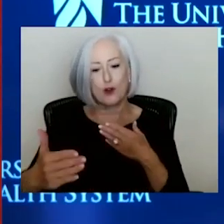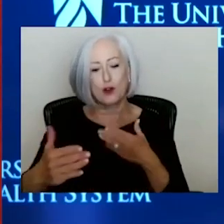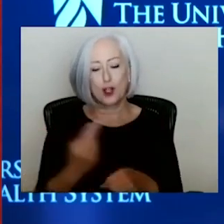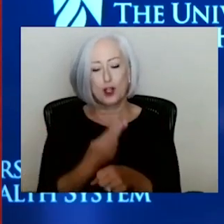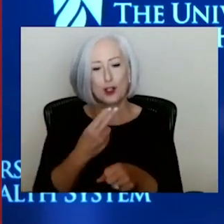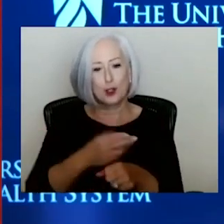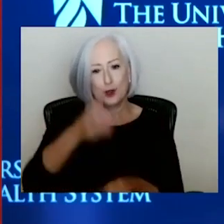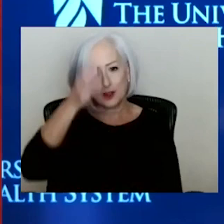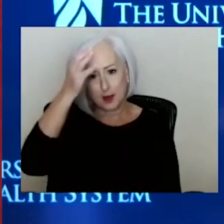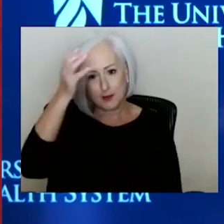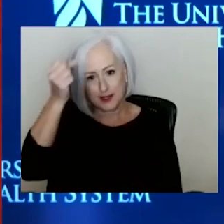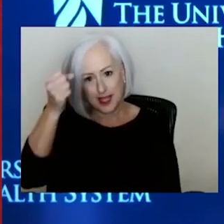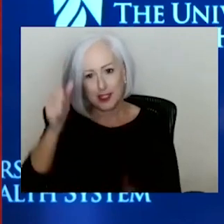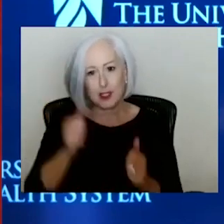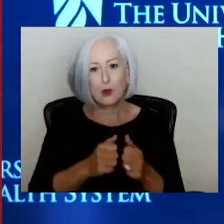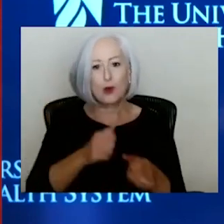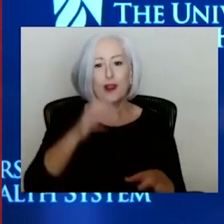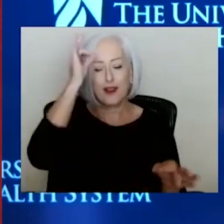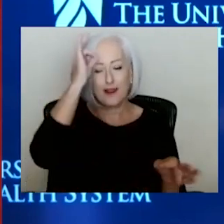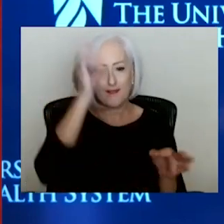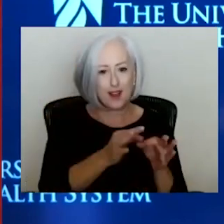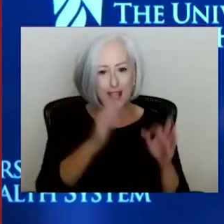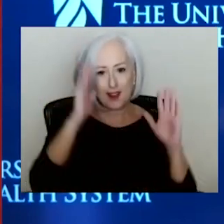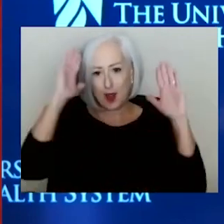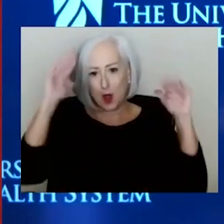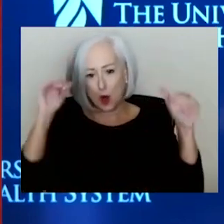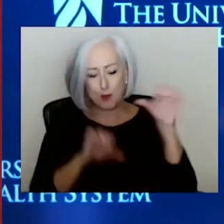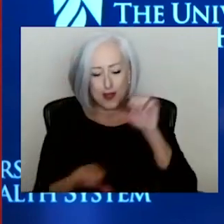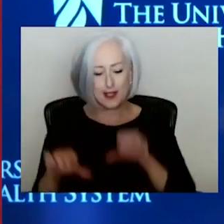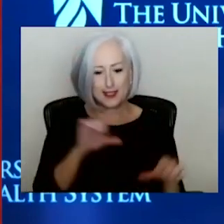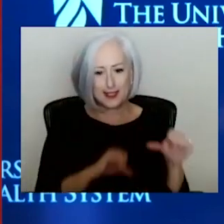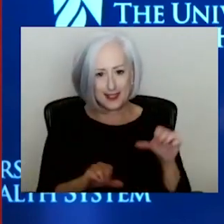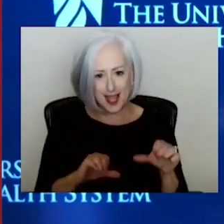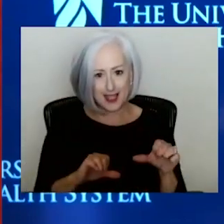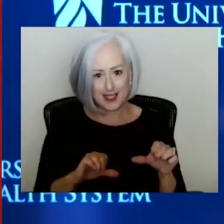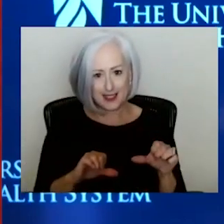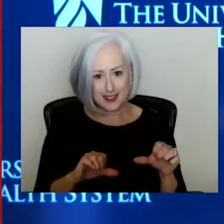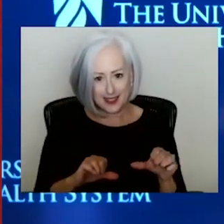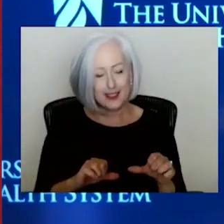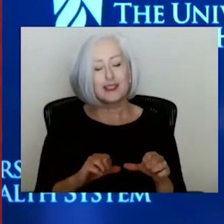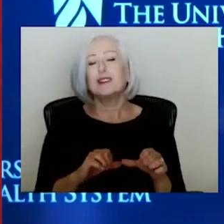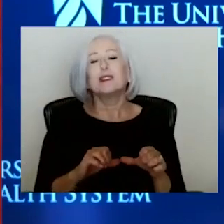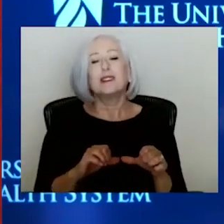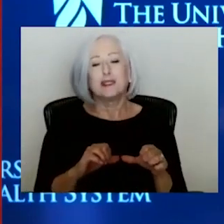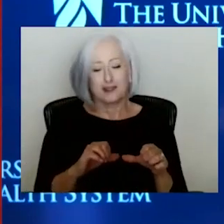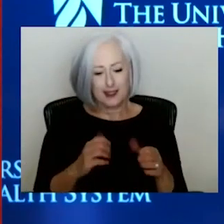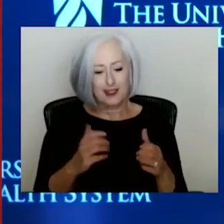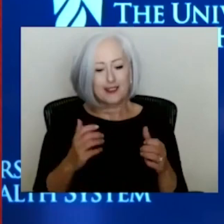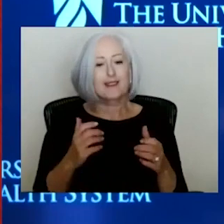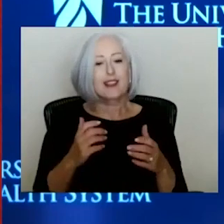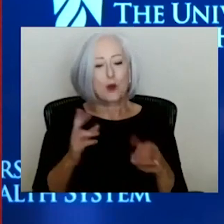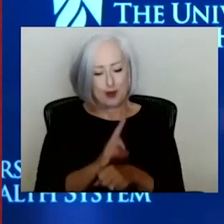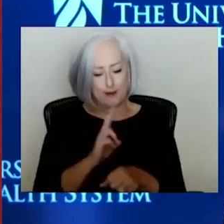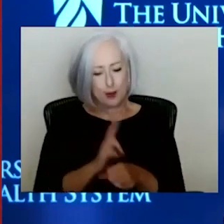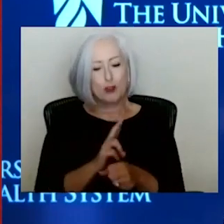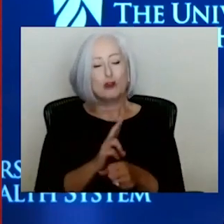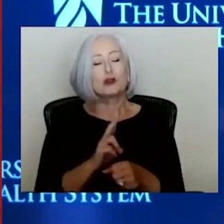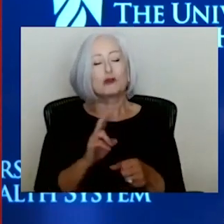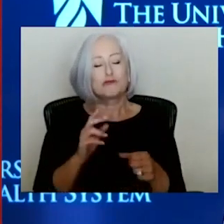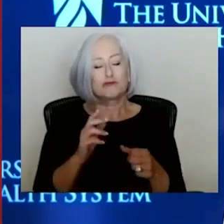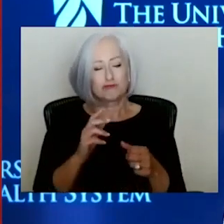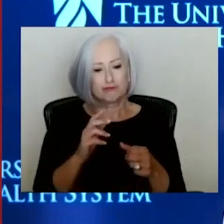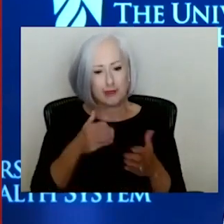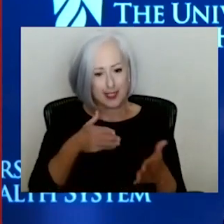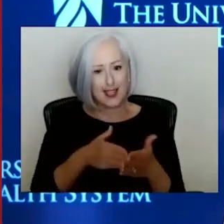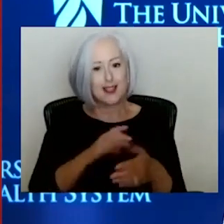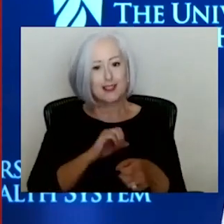combined with the faith, hope, and science that has gotten us to such a revolutionary point in our fight against COVID, use that common sense, put a mask on if you need it,